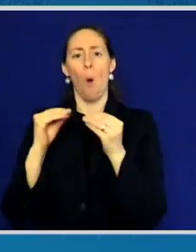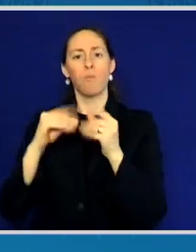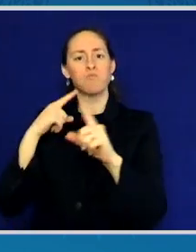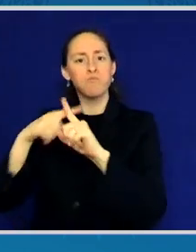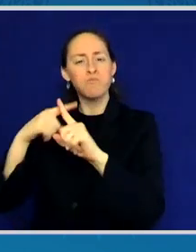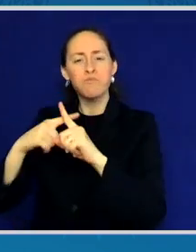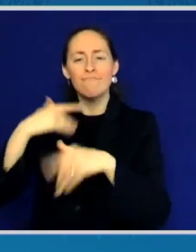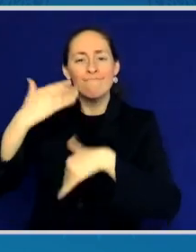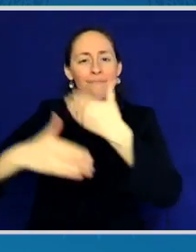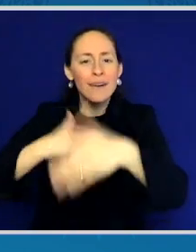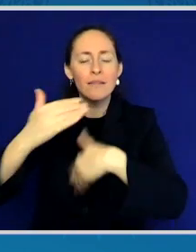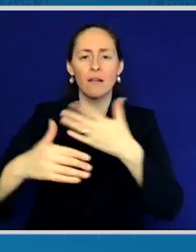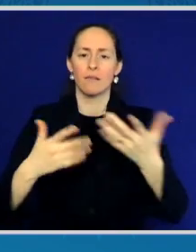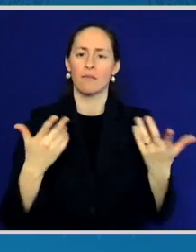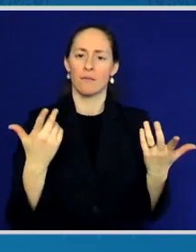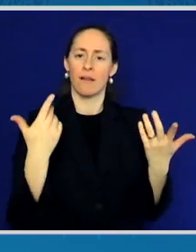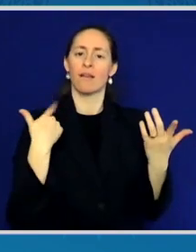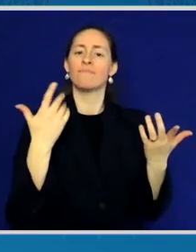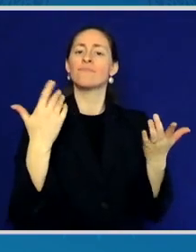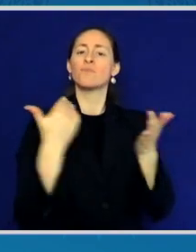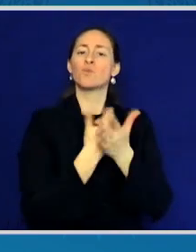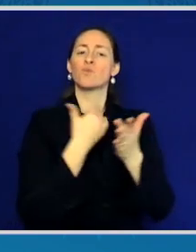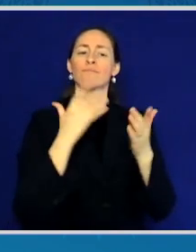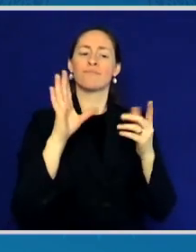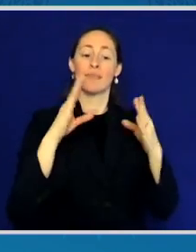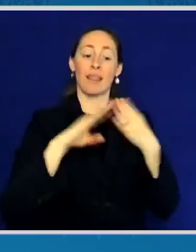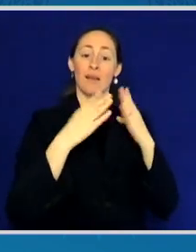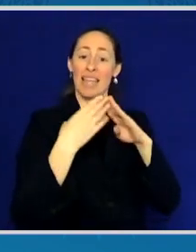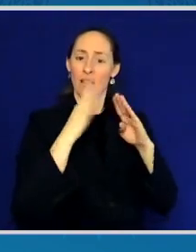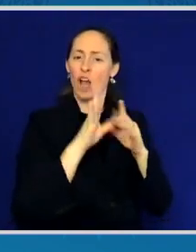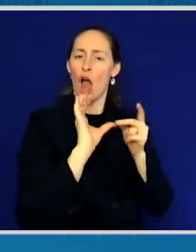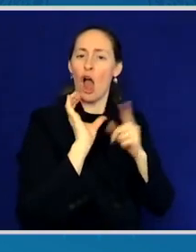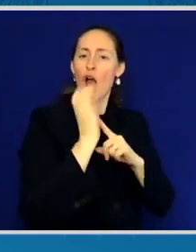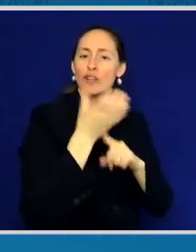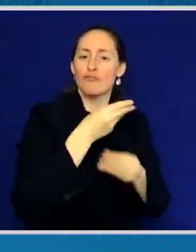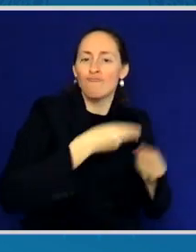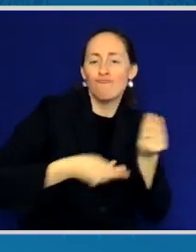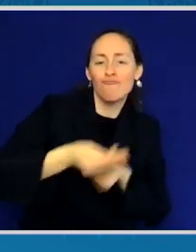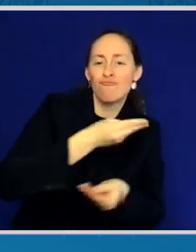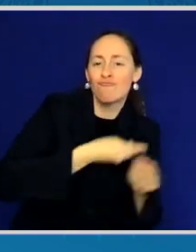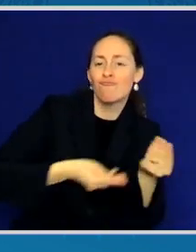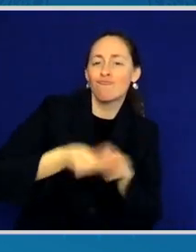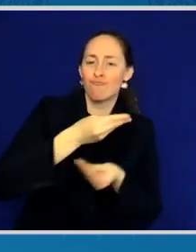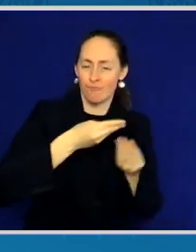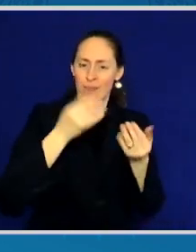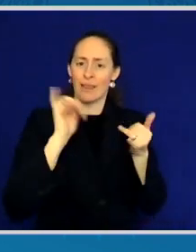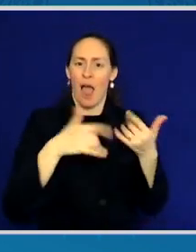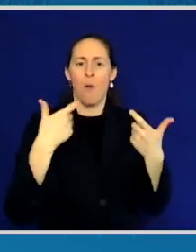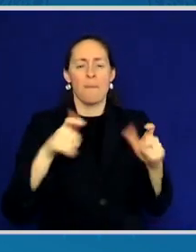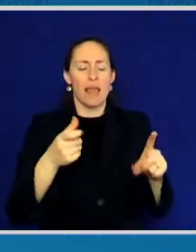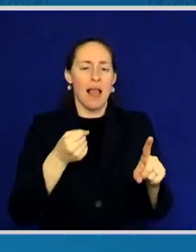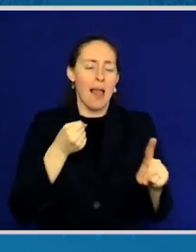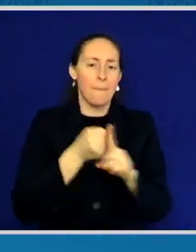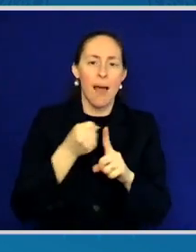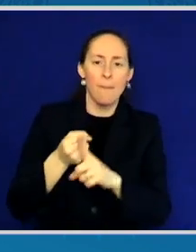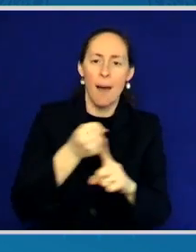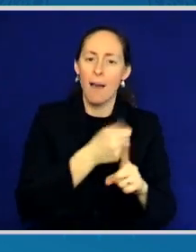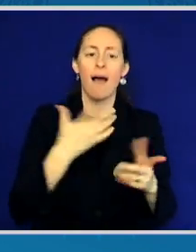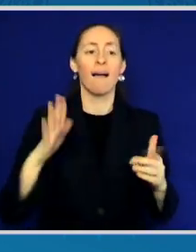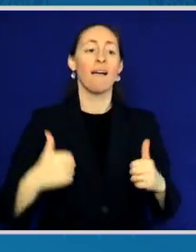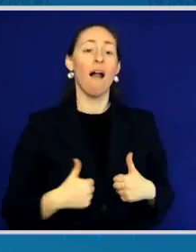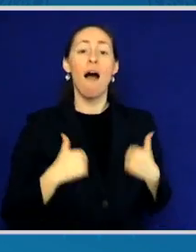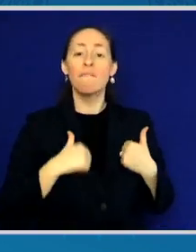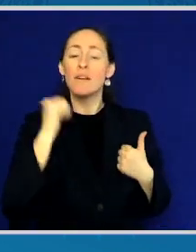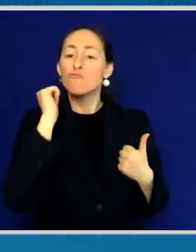the cultural institutions of a community, which always have an impact on the well-being and the quality of life of any